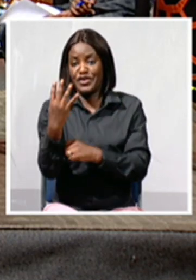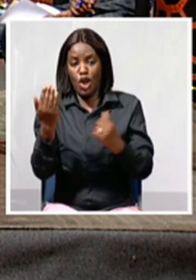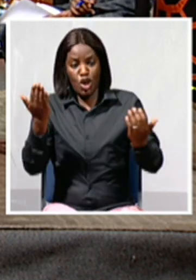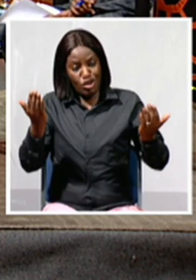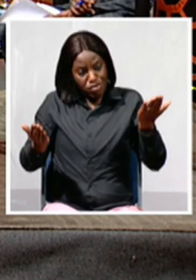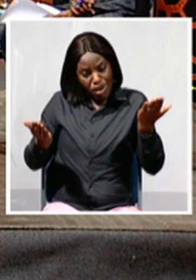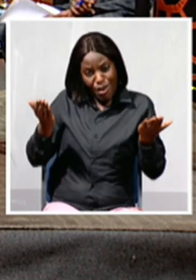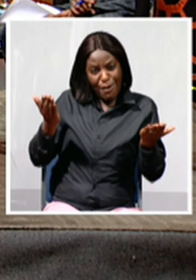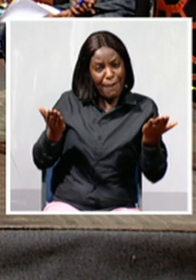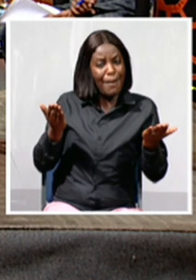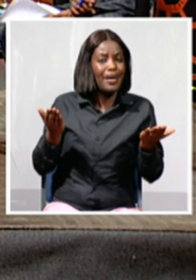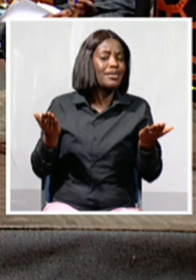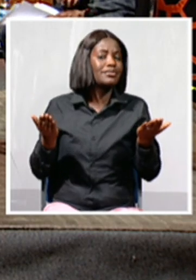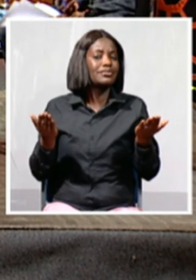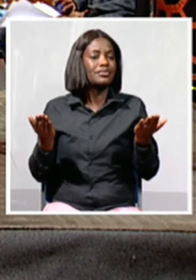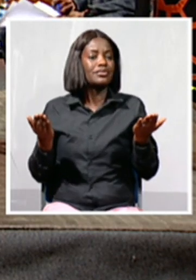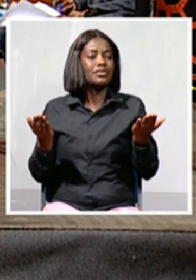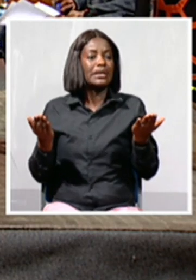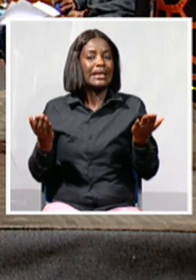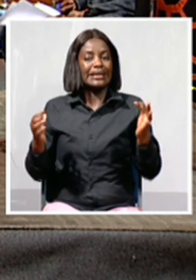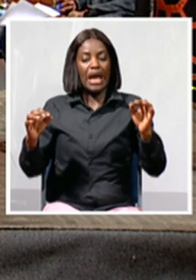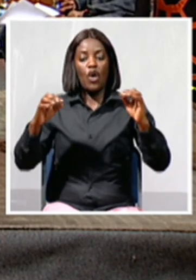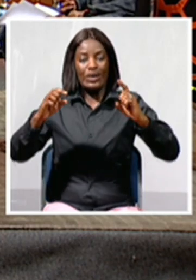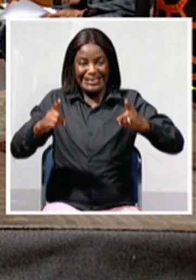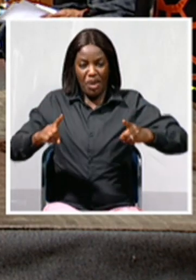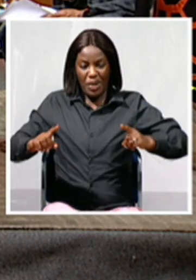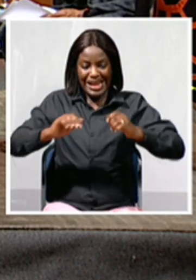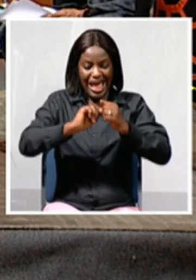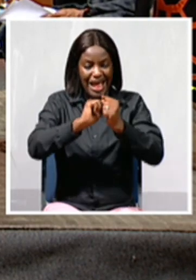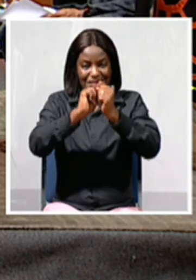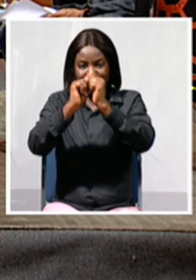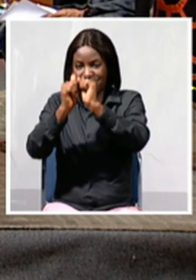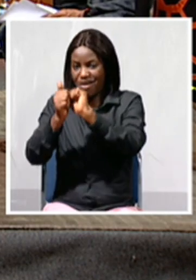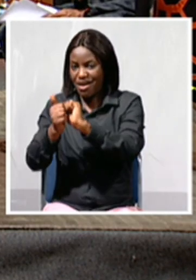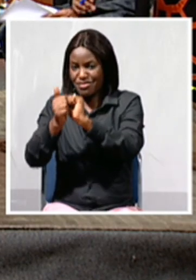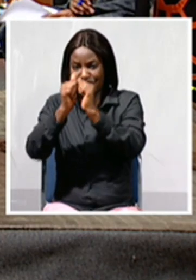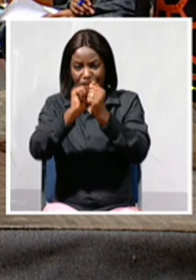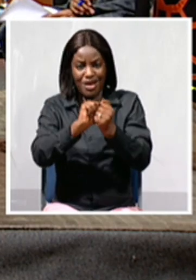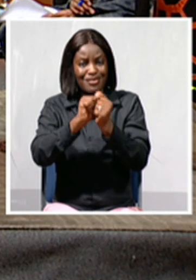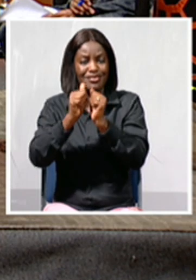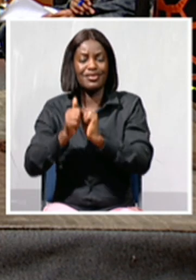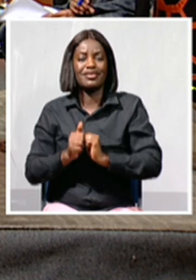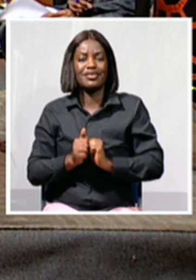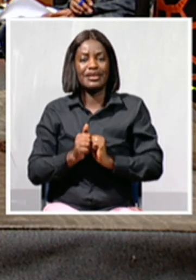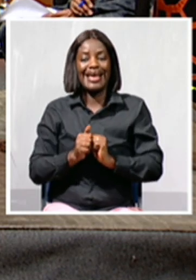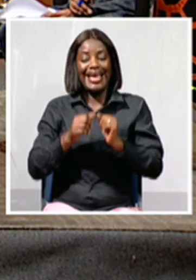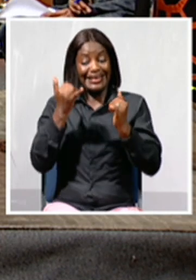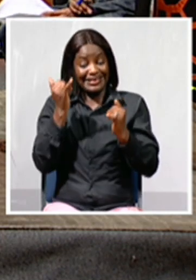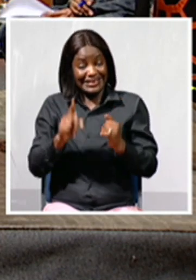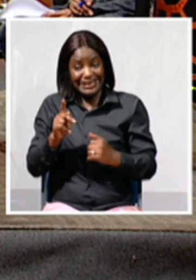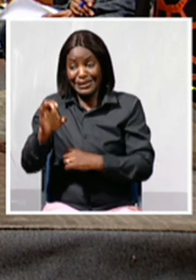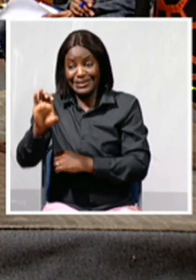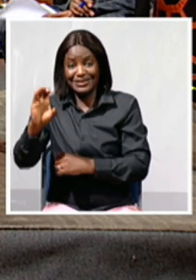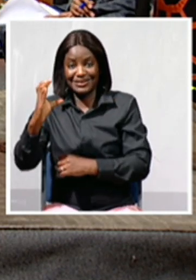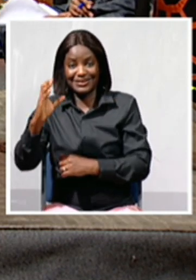but also in terms of the involvement of democracy against the backdrop of the important work that the ECN not only does, but